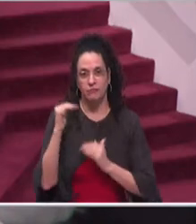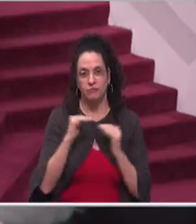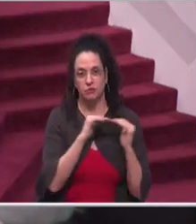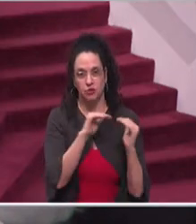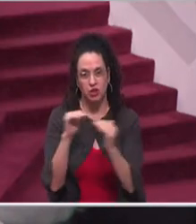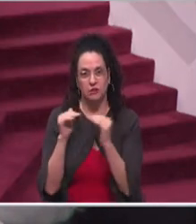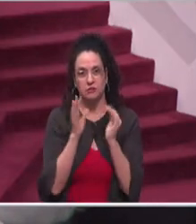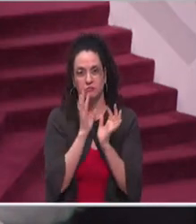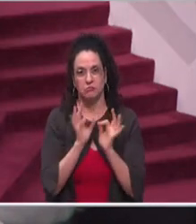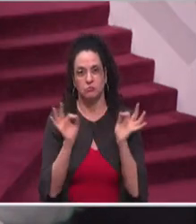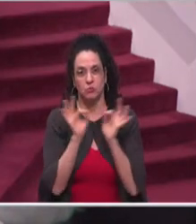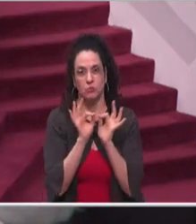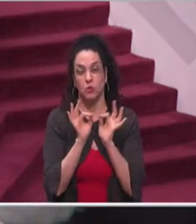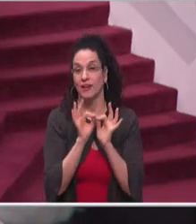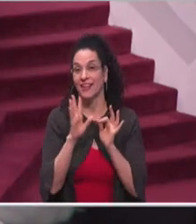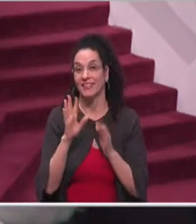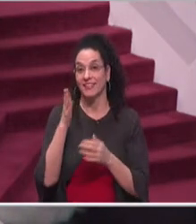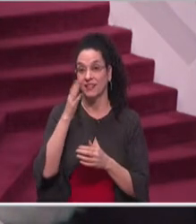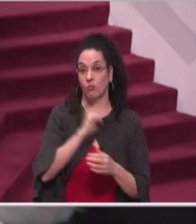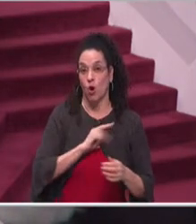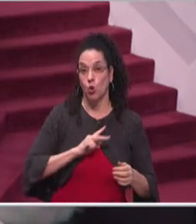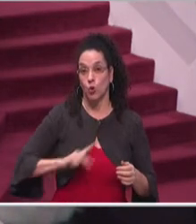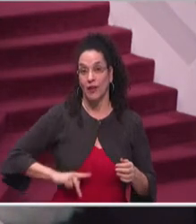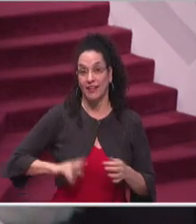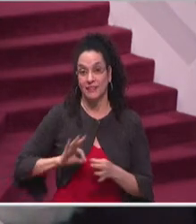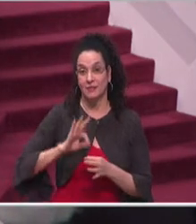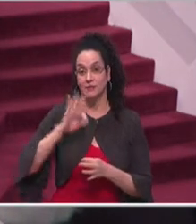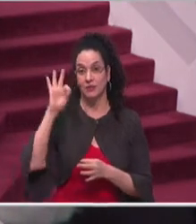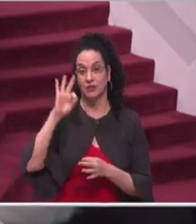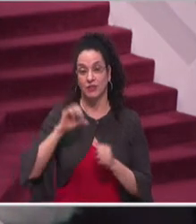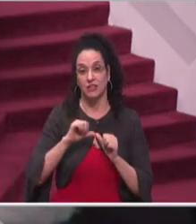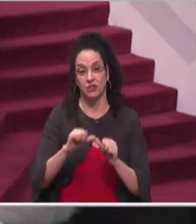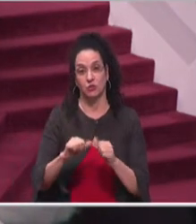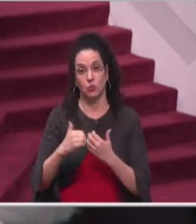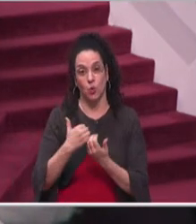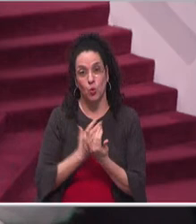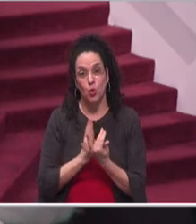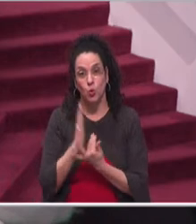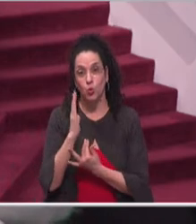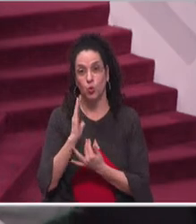May the spirit of Dr. King continue to flow through our daily living. We